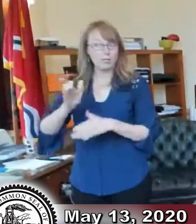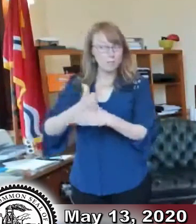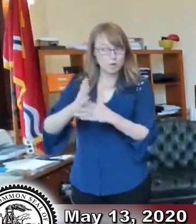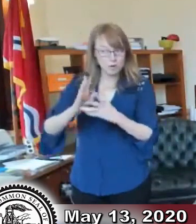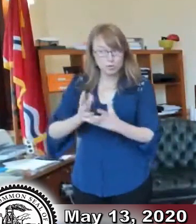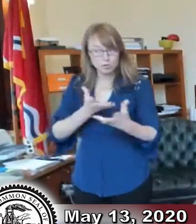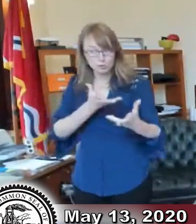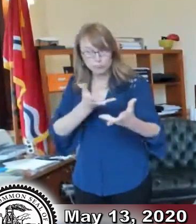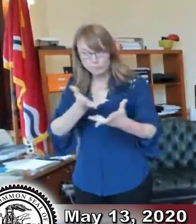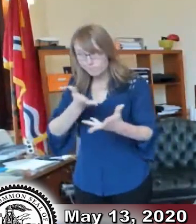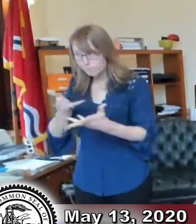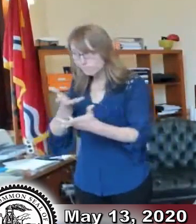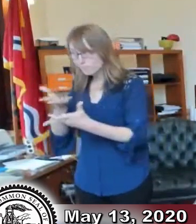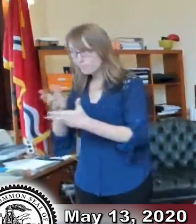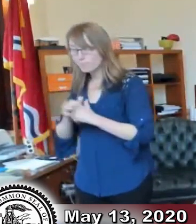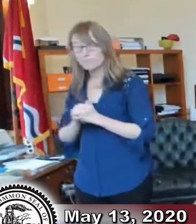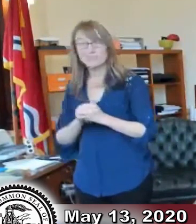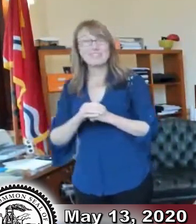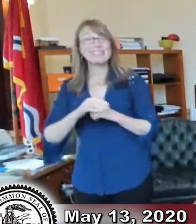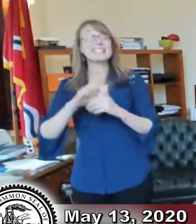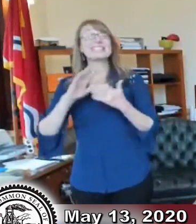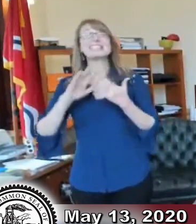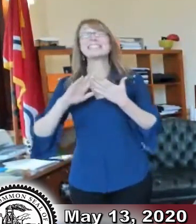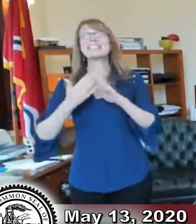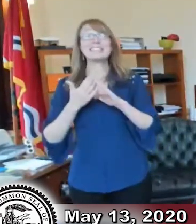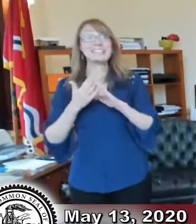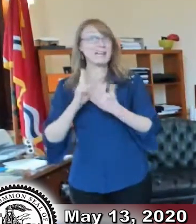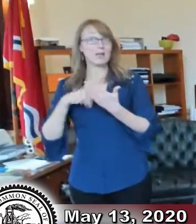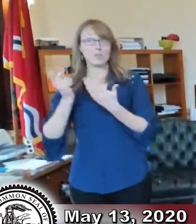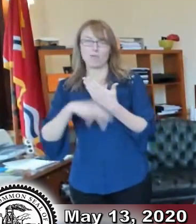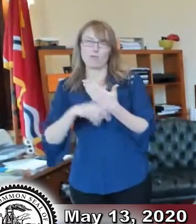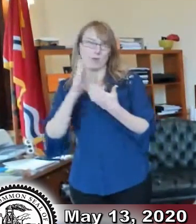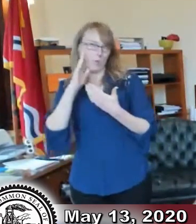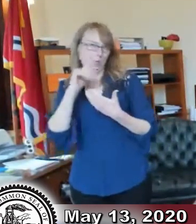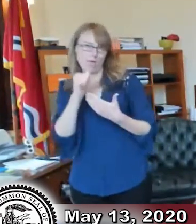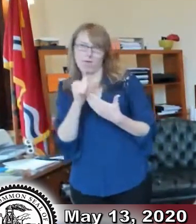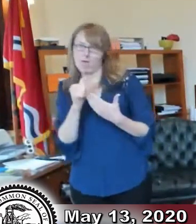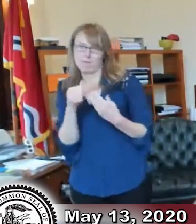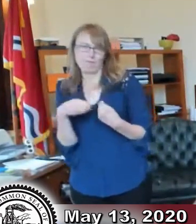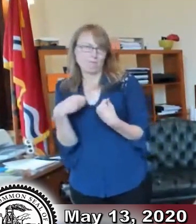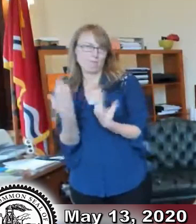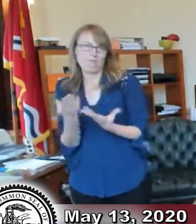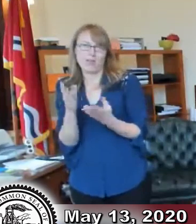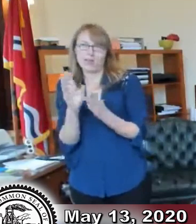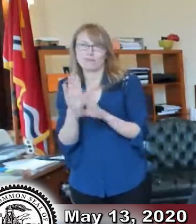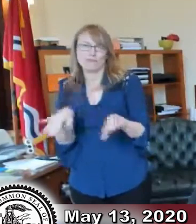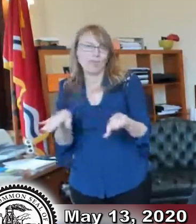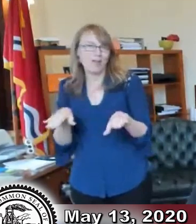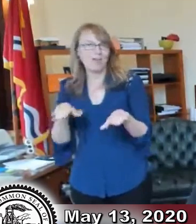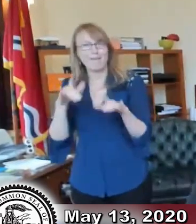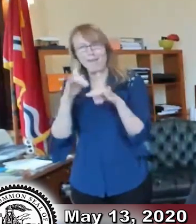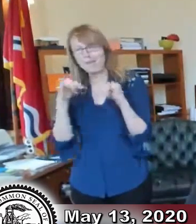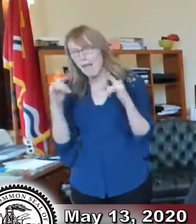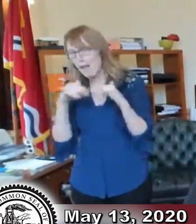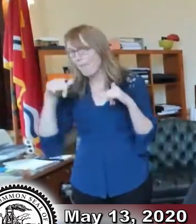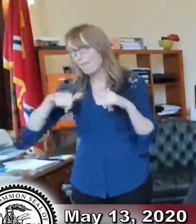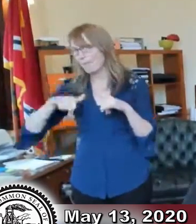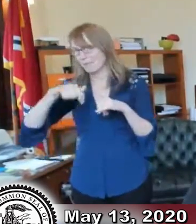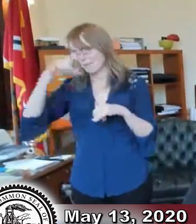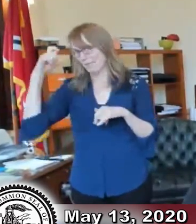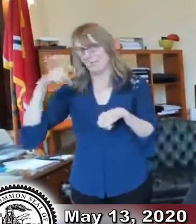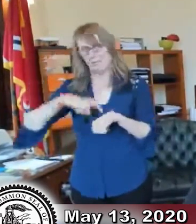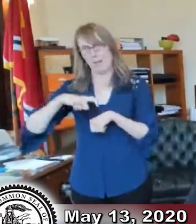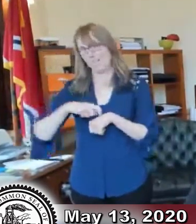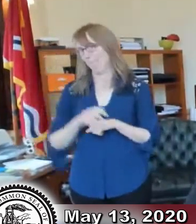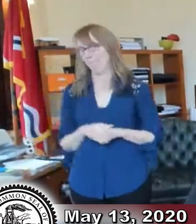recreation centers are not going to have recreation programs this summer because we just do not feel that we can run those